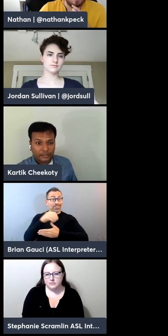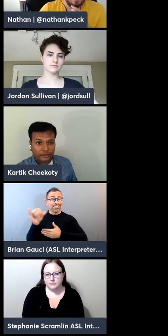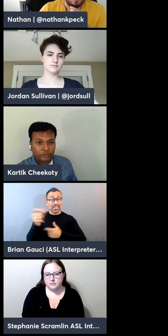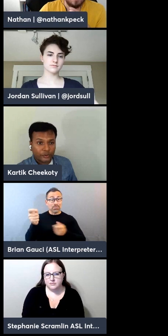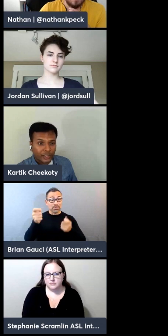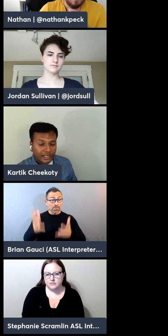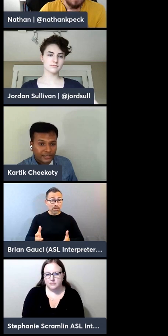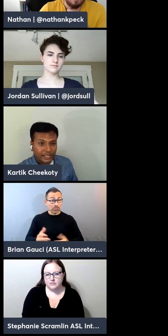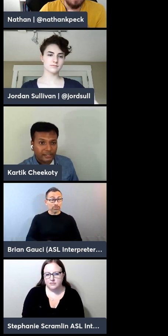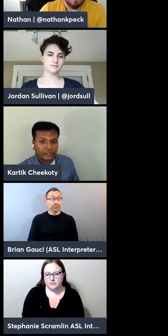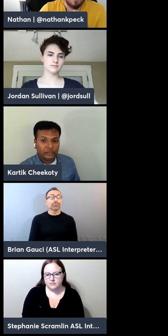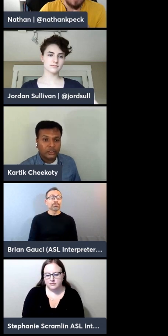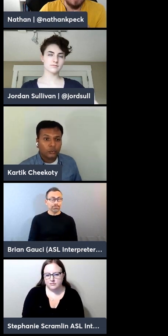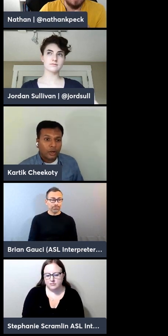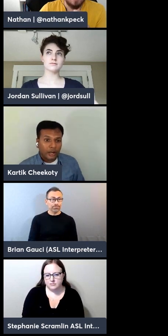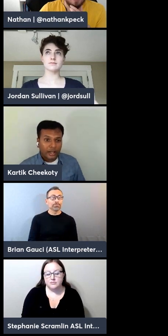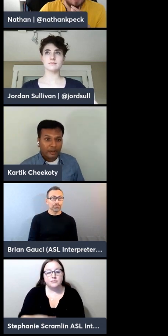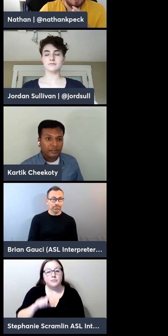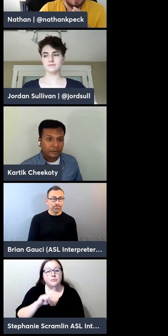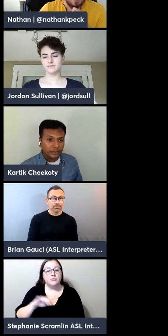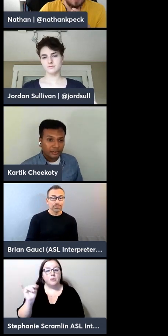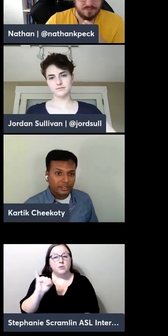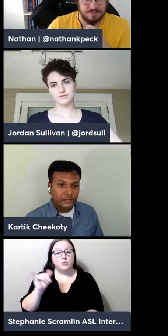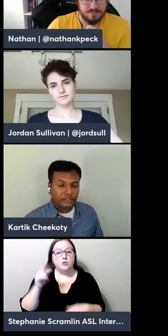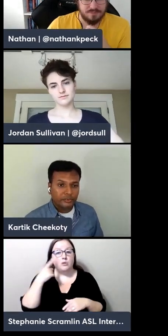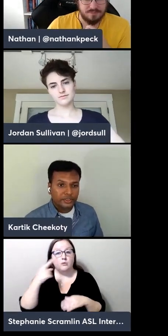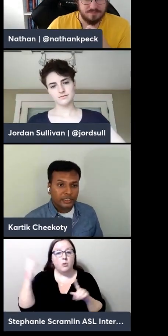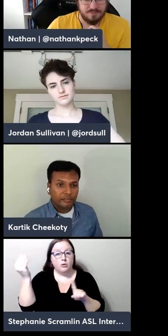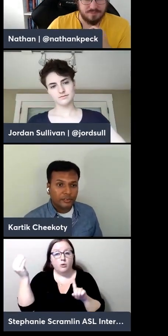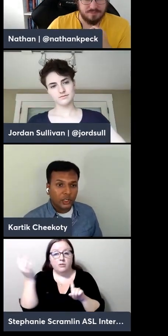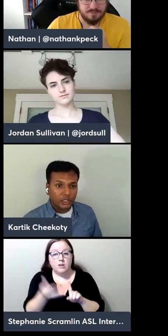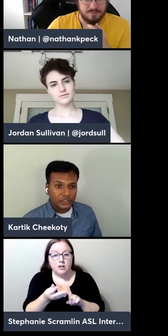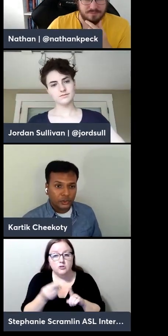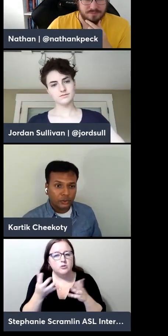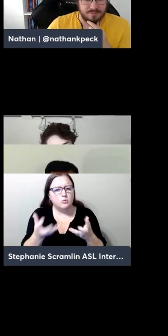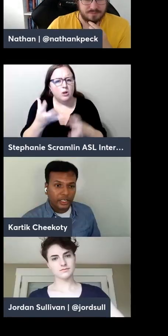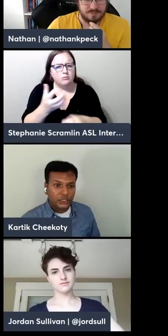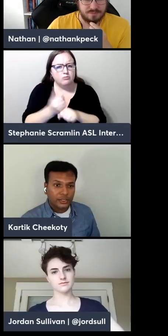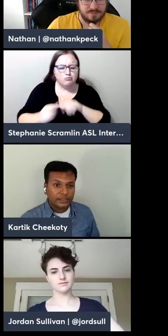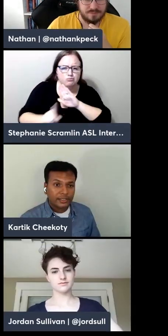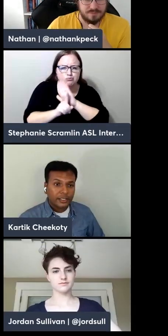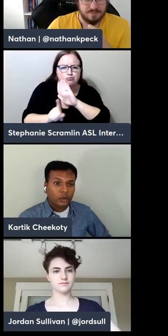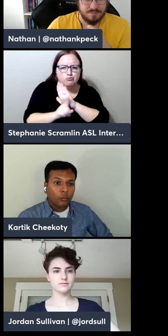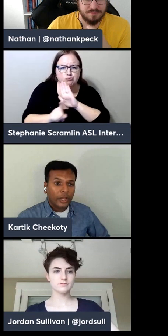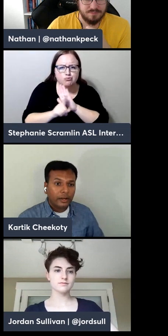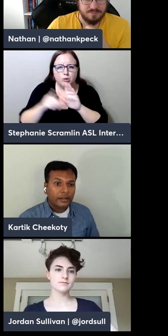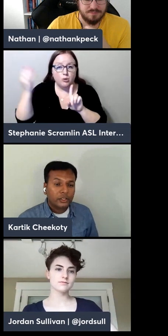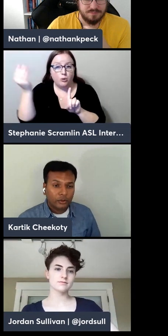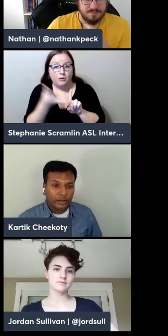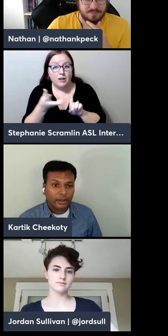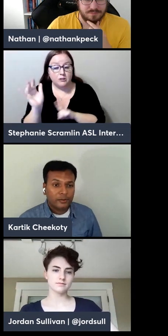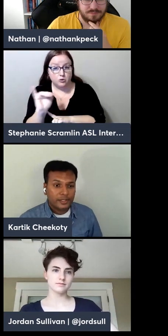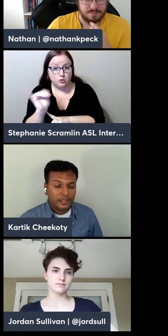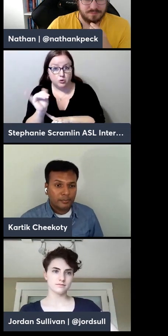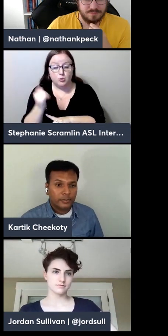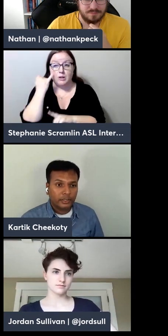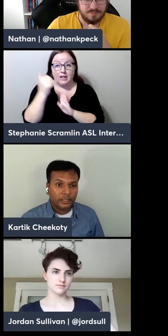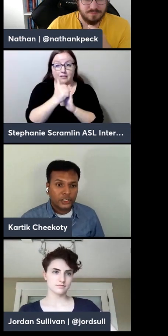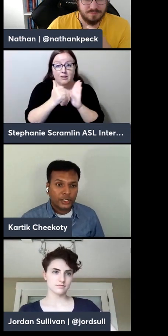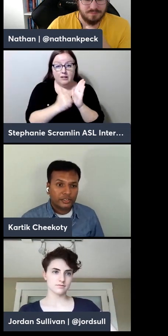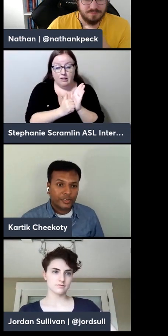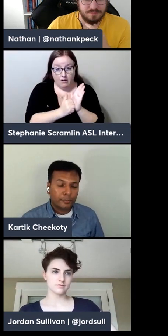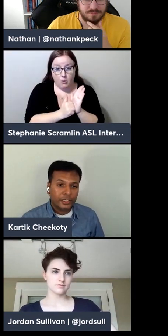notifications. We realize that you want to have the ability to receive alerts or notifications when your account